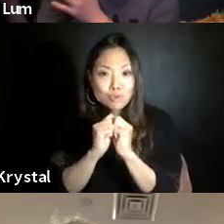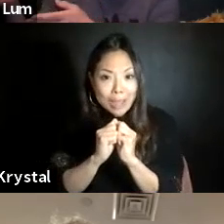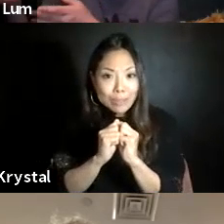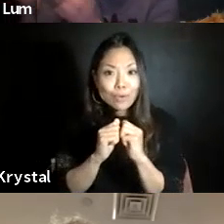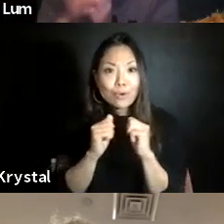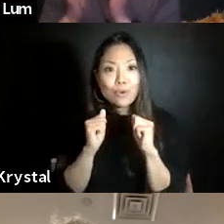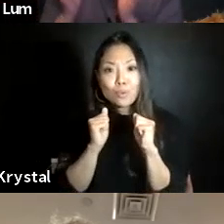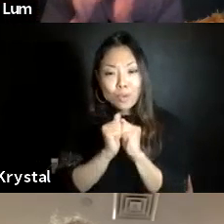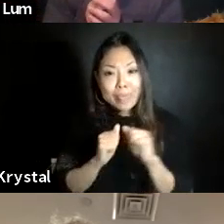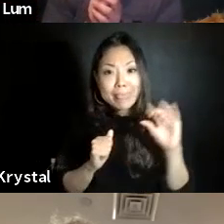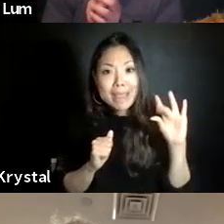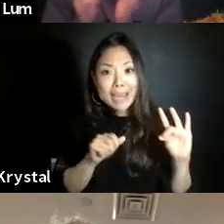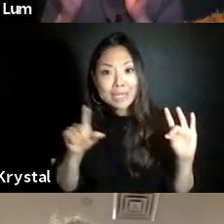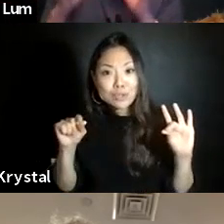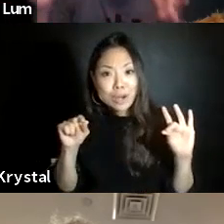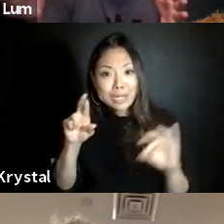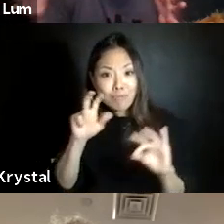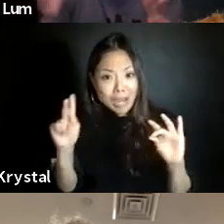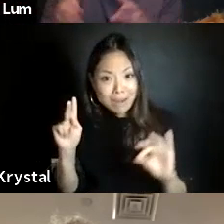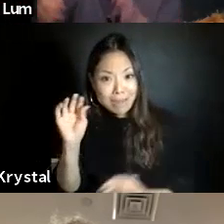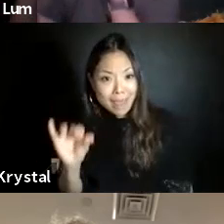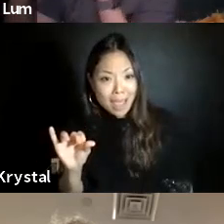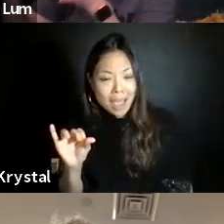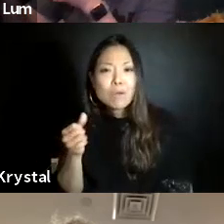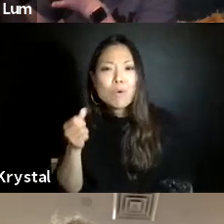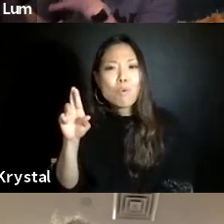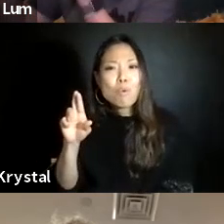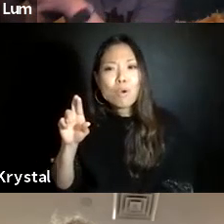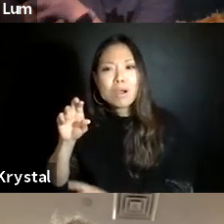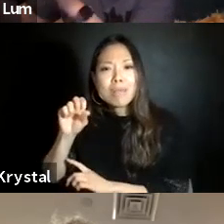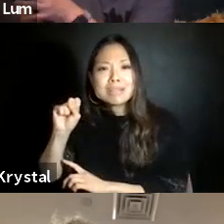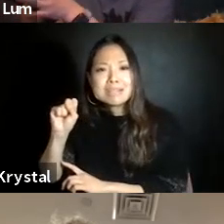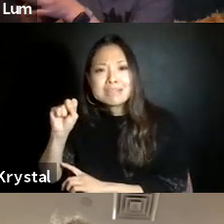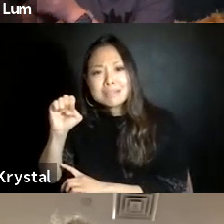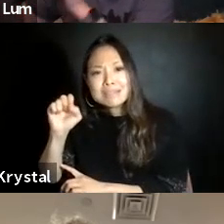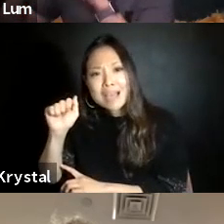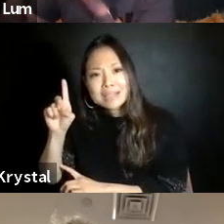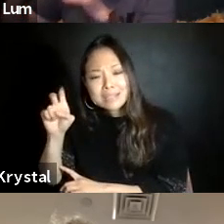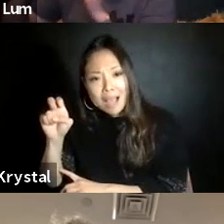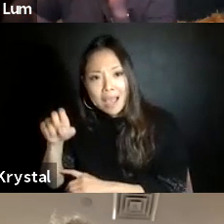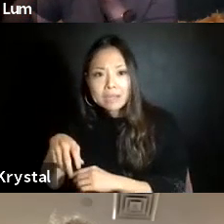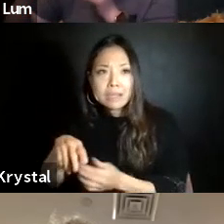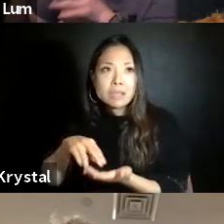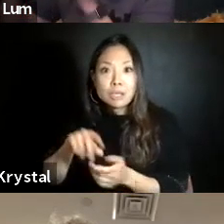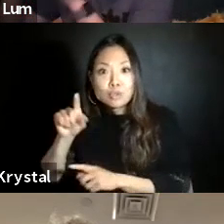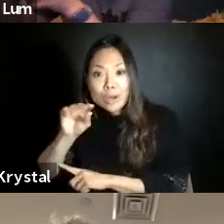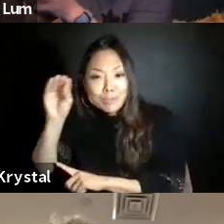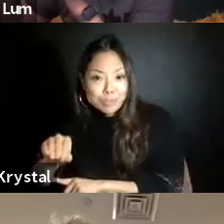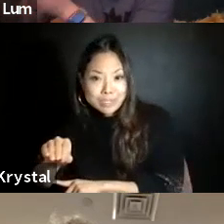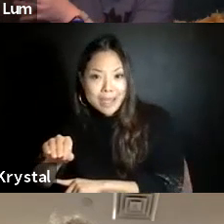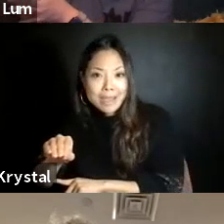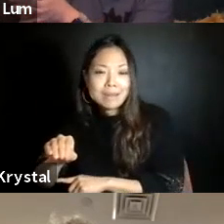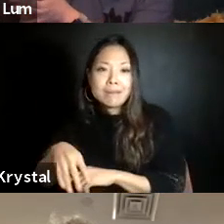an 80-20 rank, or were we looking at the set aside as 20% set aside, and I'm just using the same